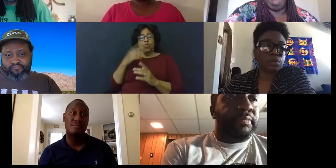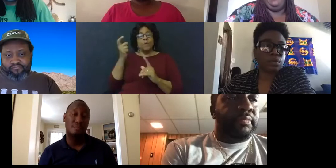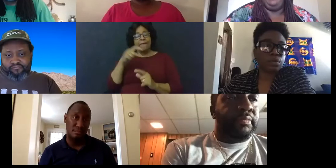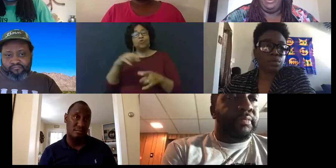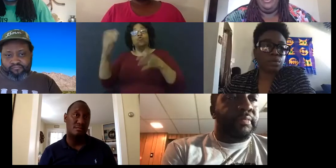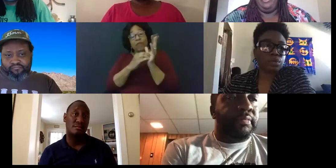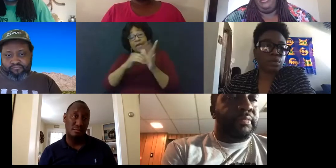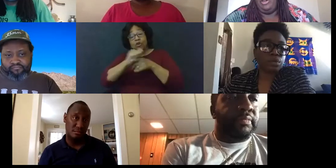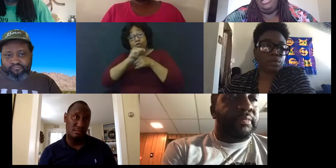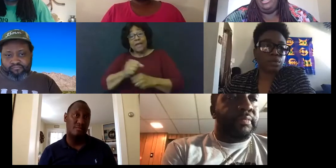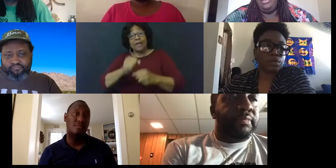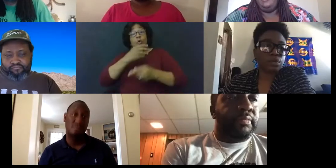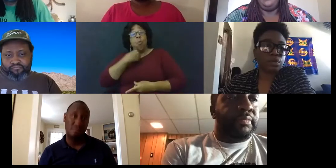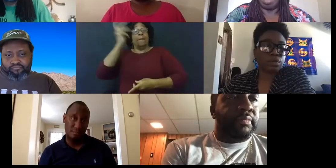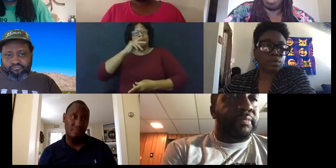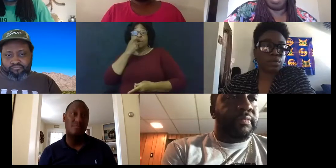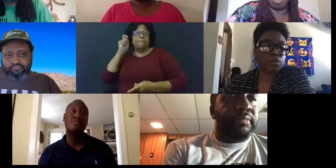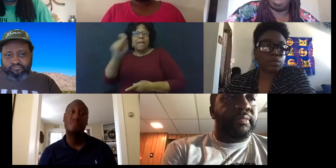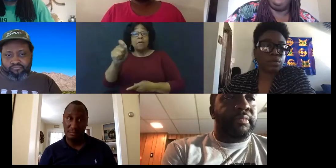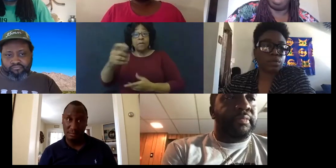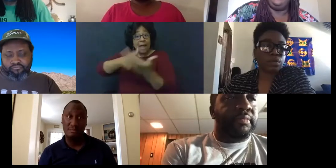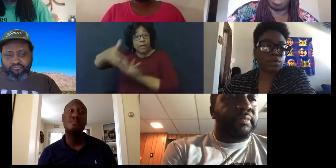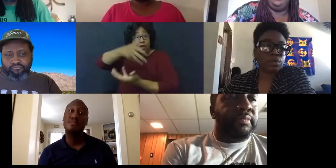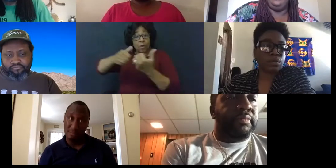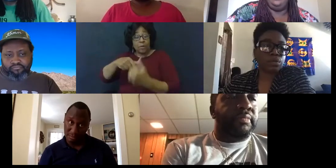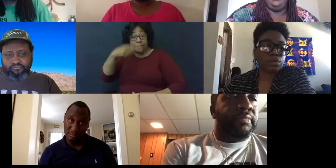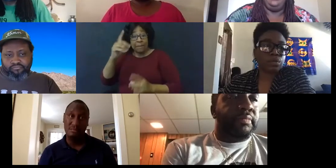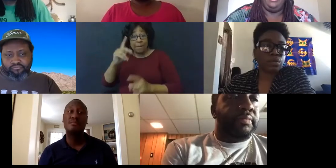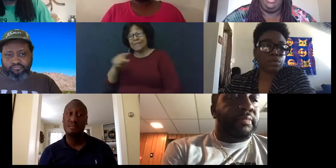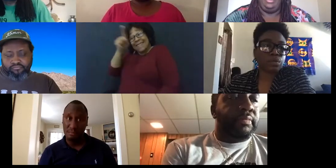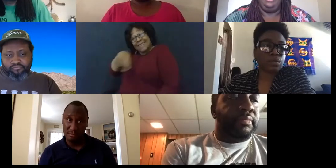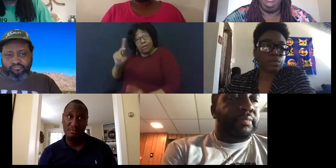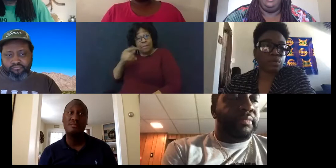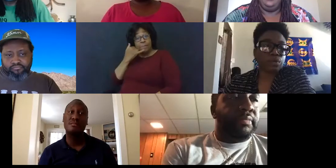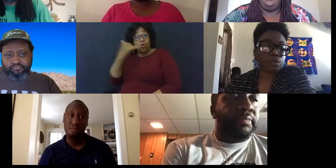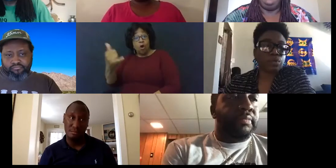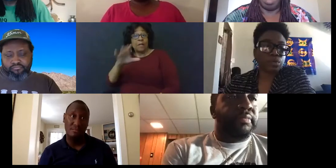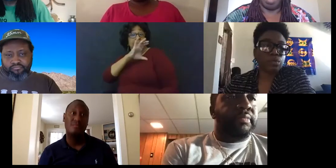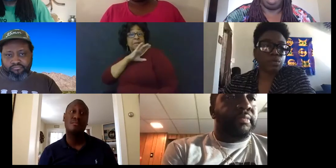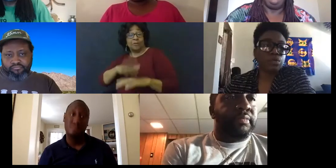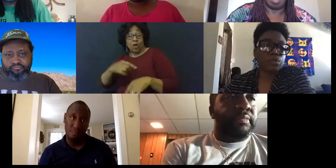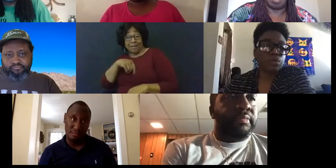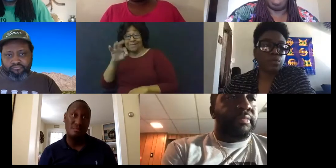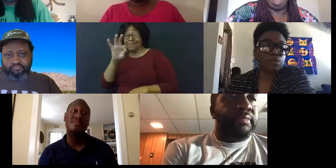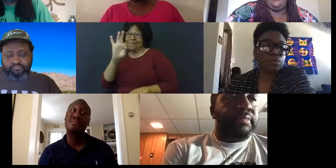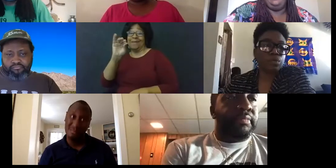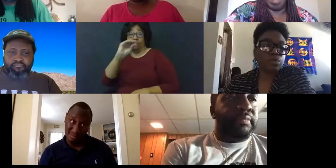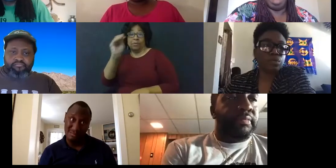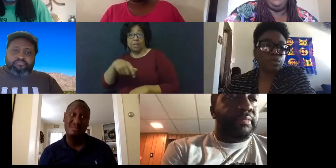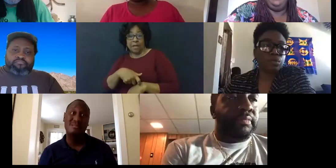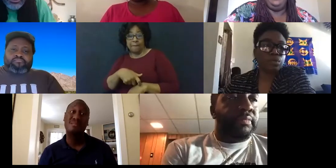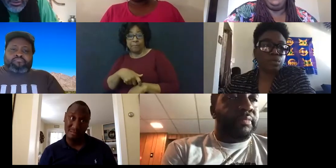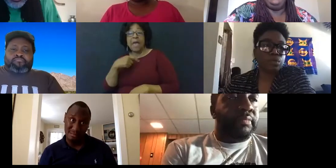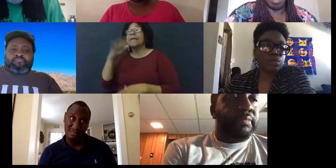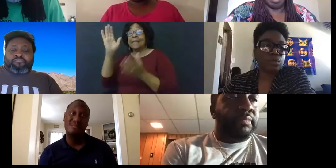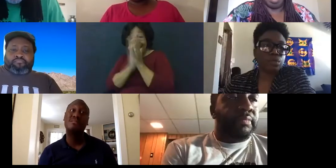to interact with black people first? Because they're the ones calling the police on us 9 times out of 10. Yeah. And so we can ask to